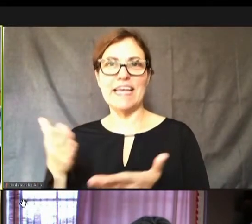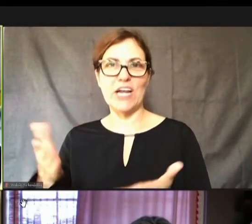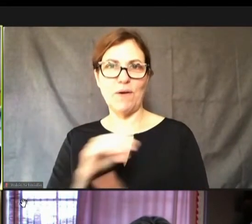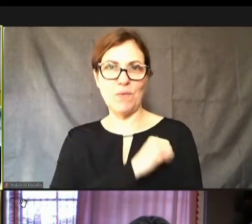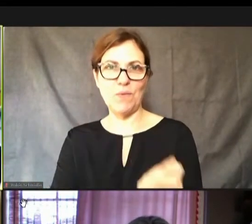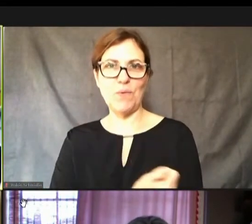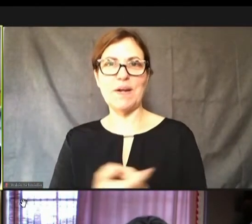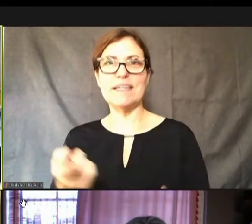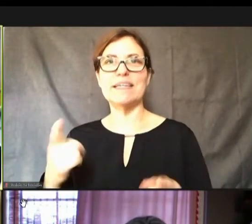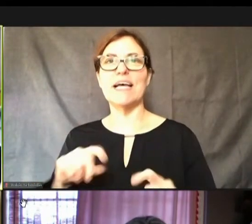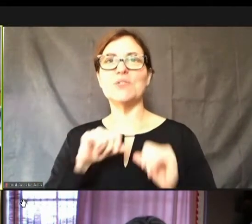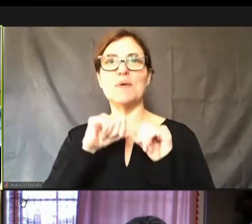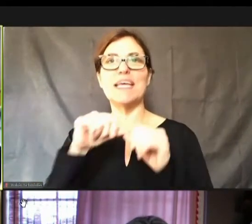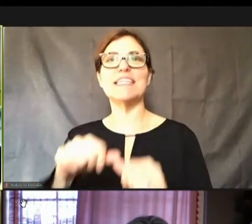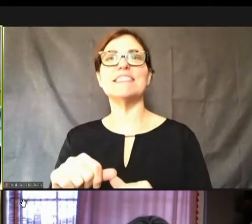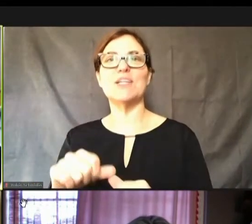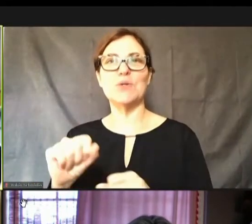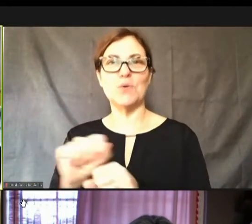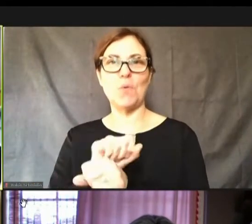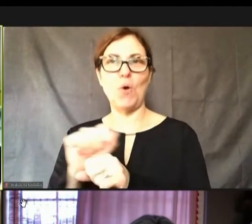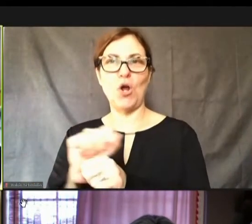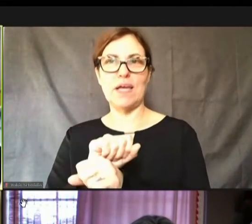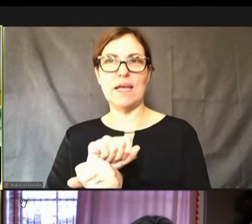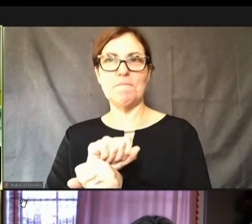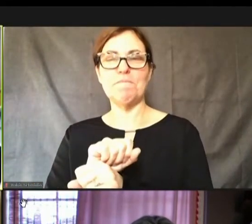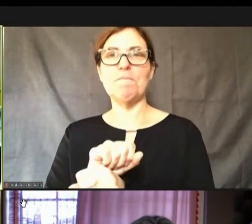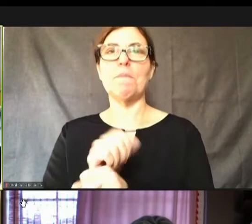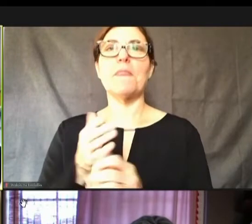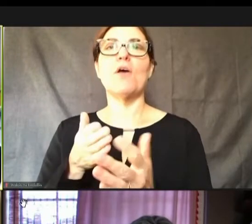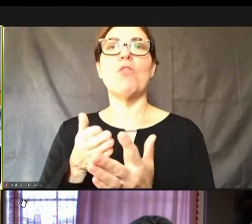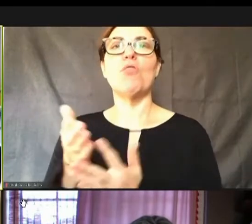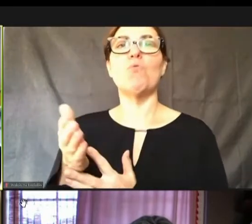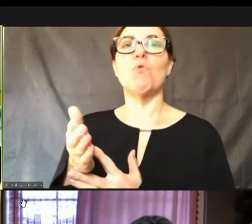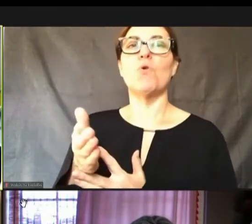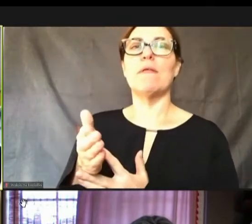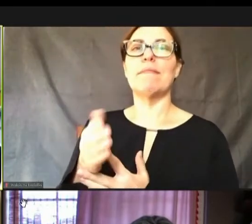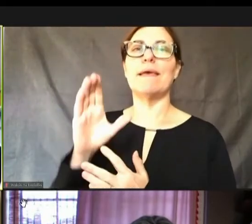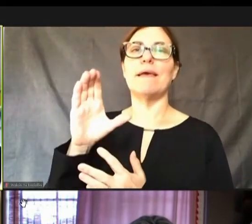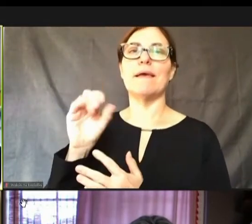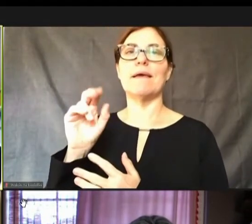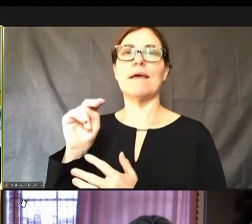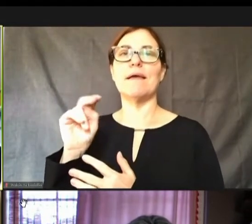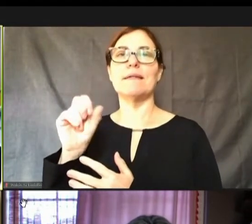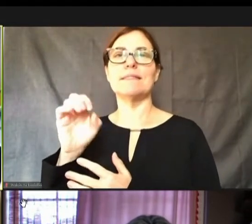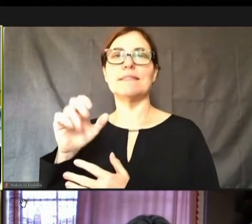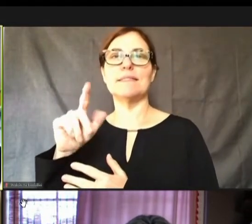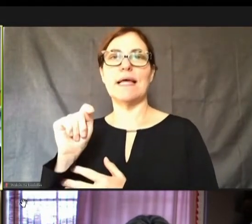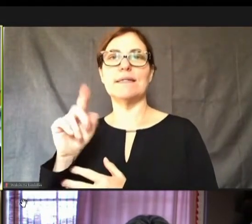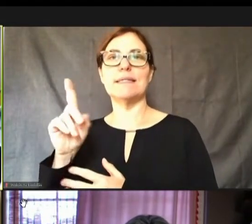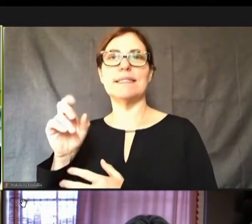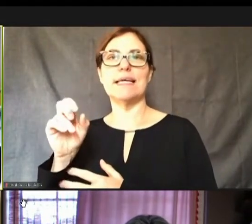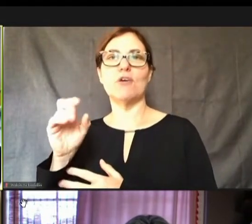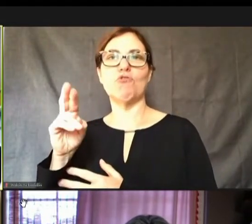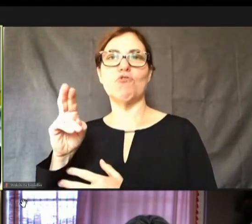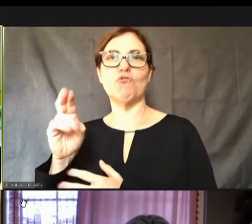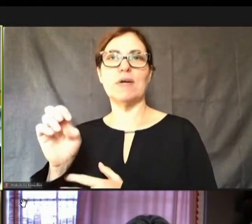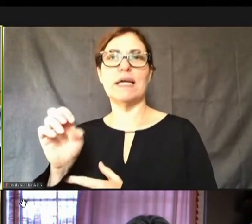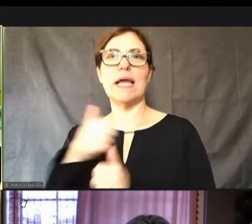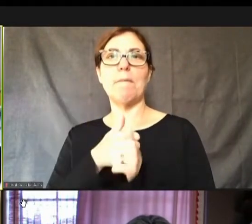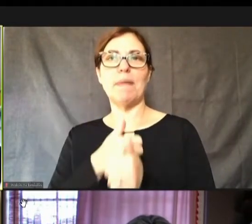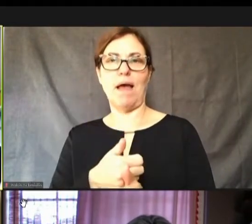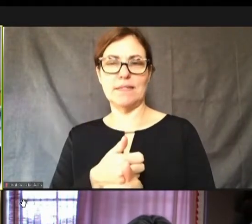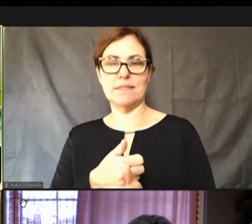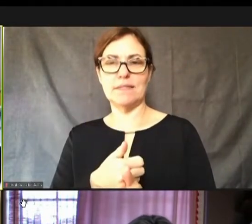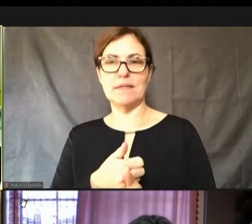continue working through consent decree compliance and implementation of